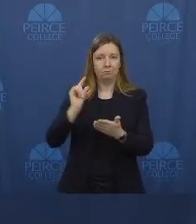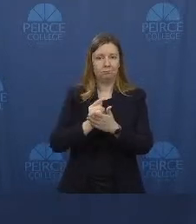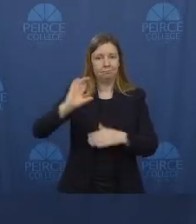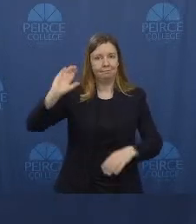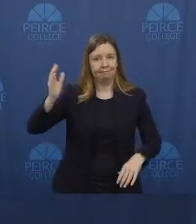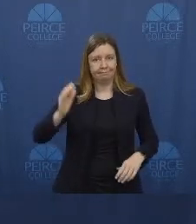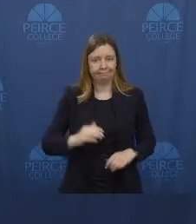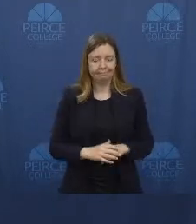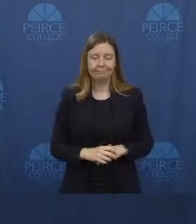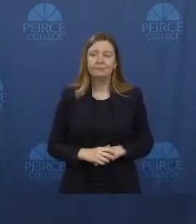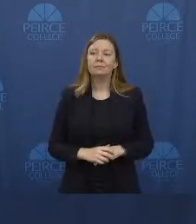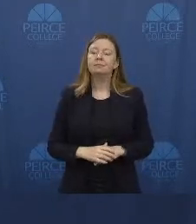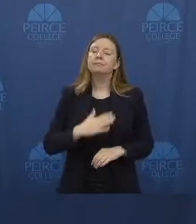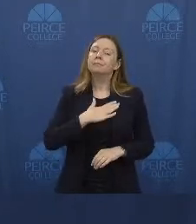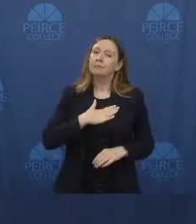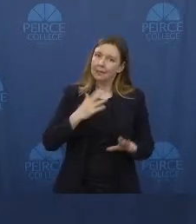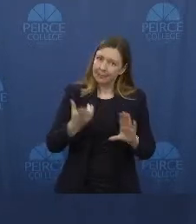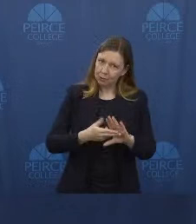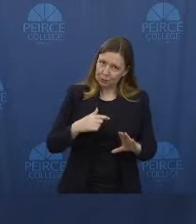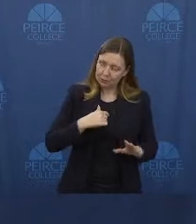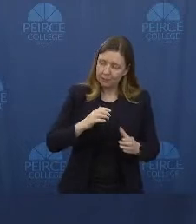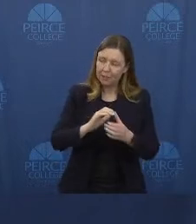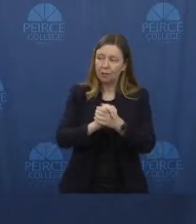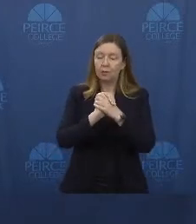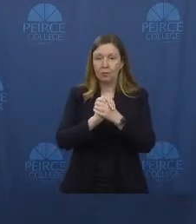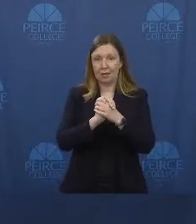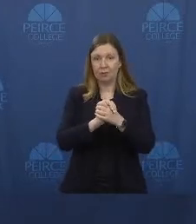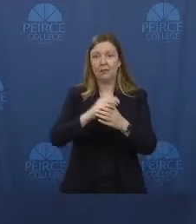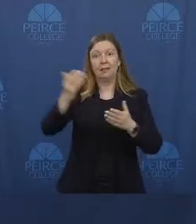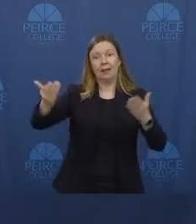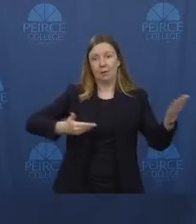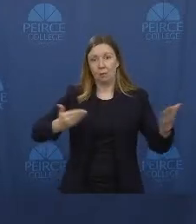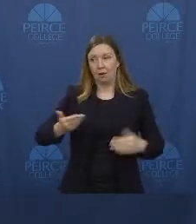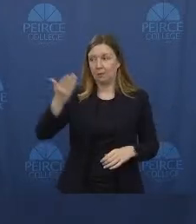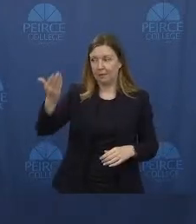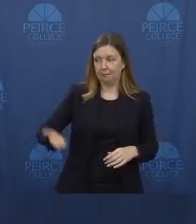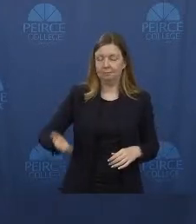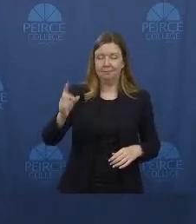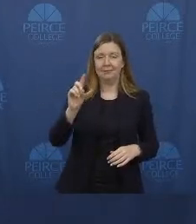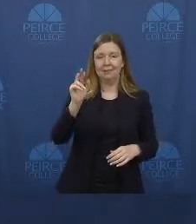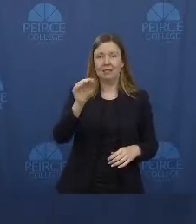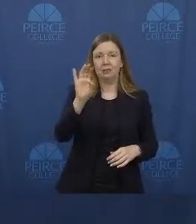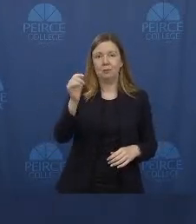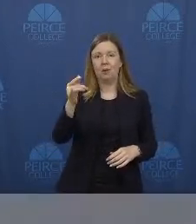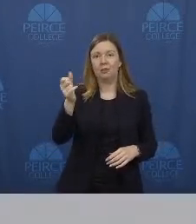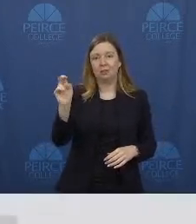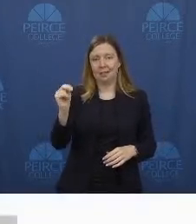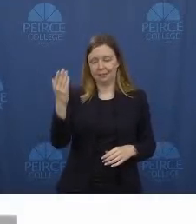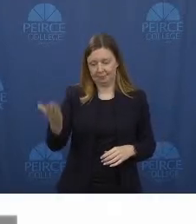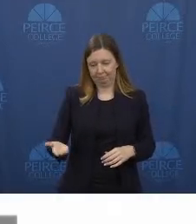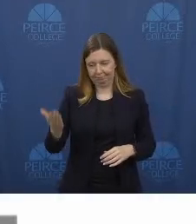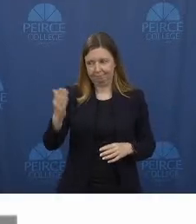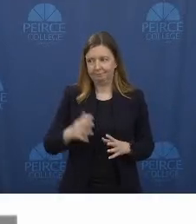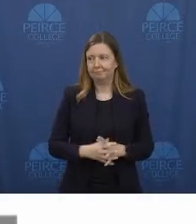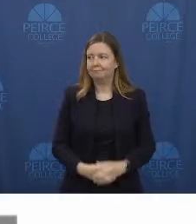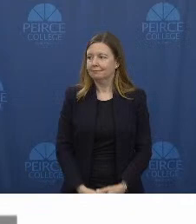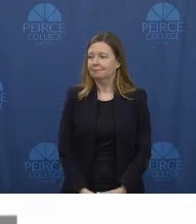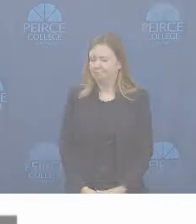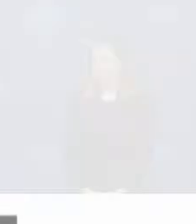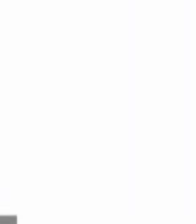speaker. Please join me in congratulating and welcoming Dr. Marge Jackson.